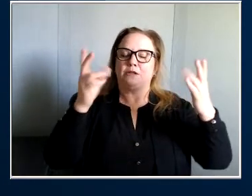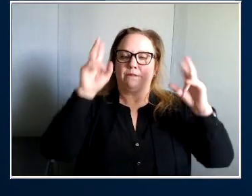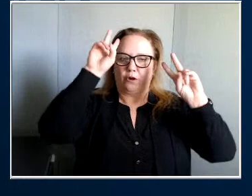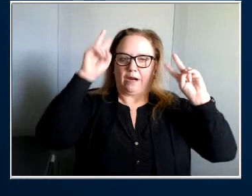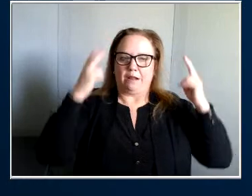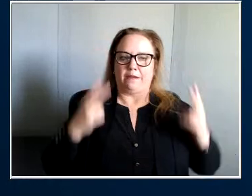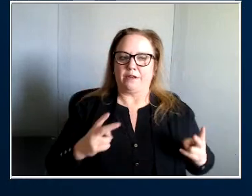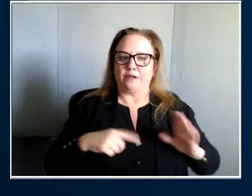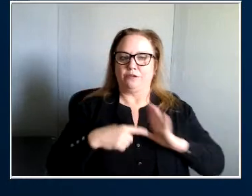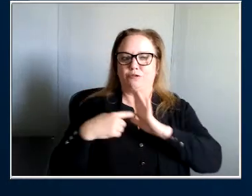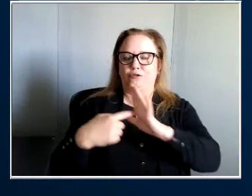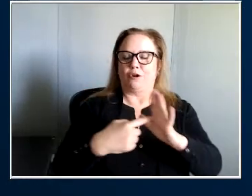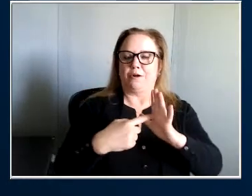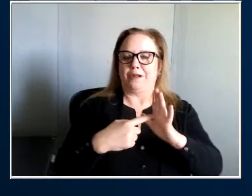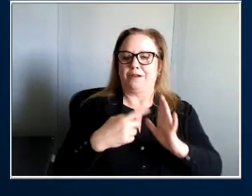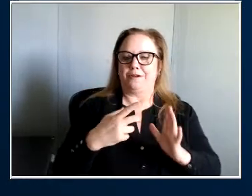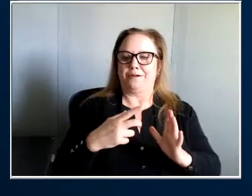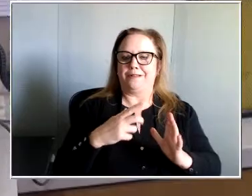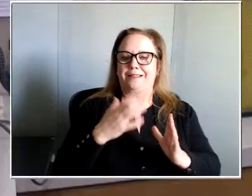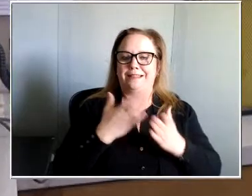some of the cool looks there.